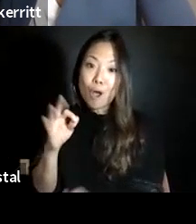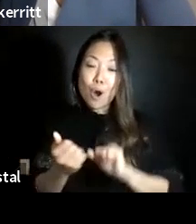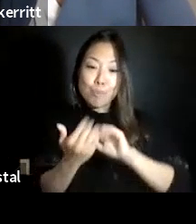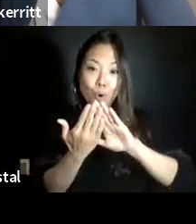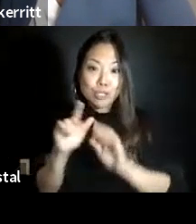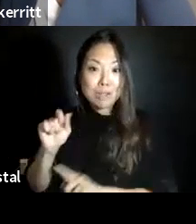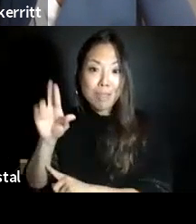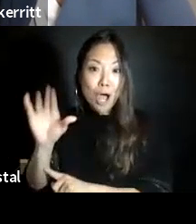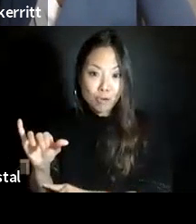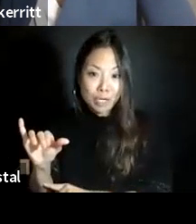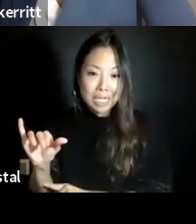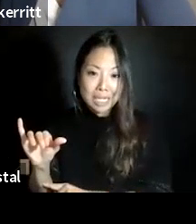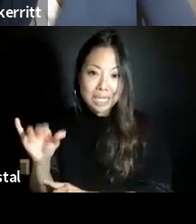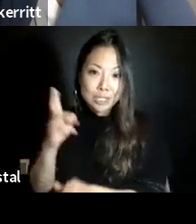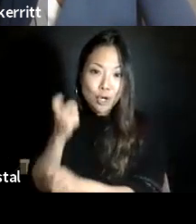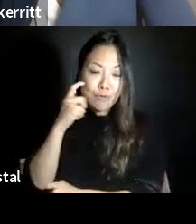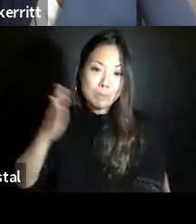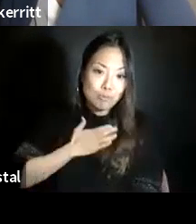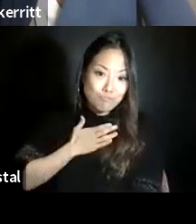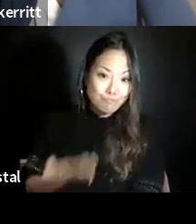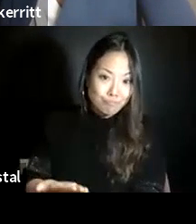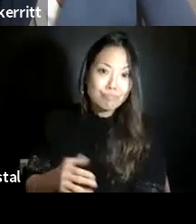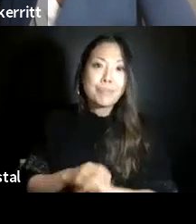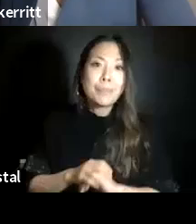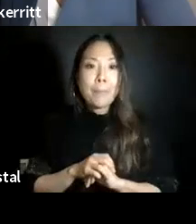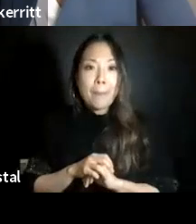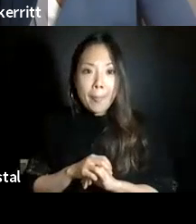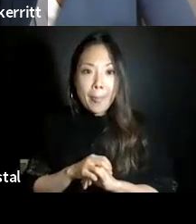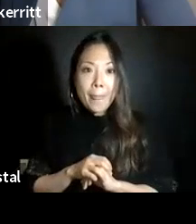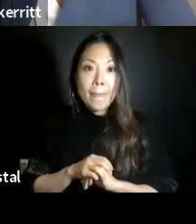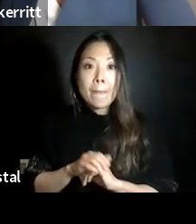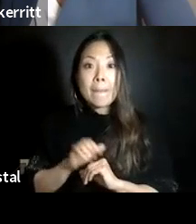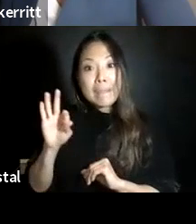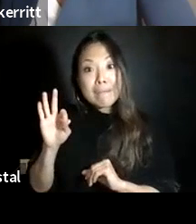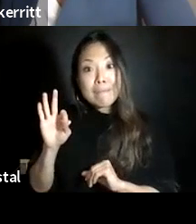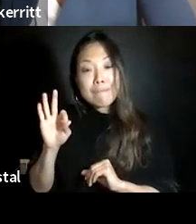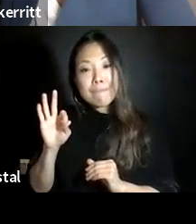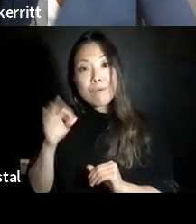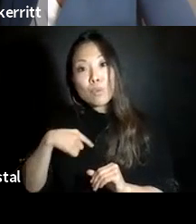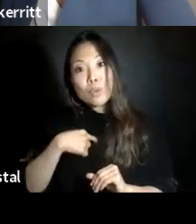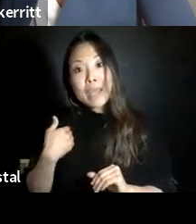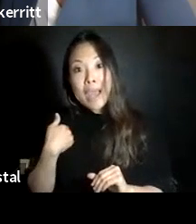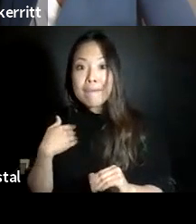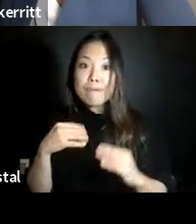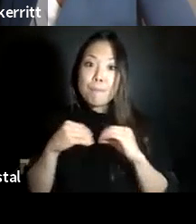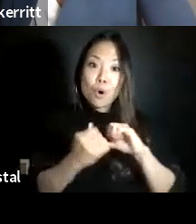we have other mechanisms that seem much more thought out less an item of,